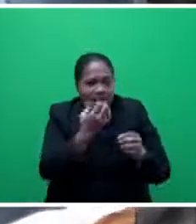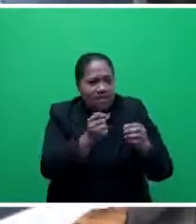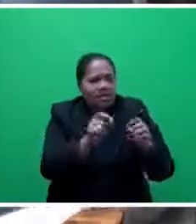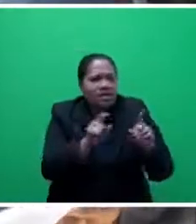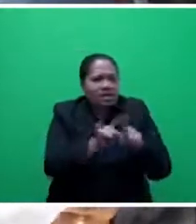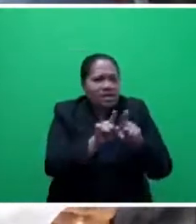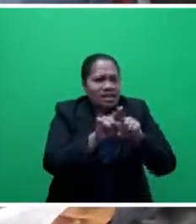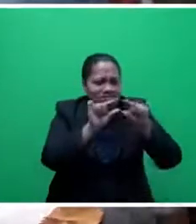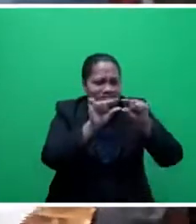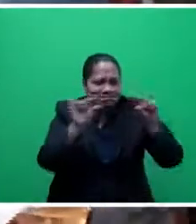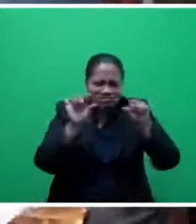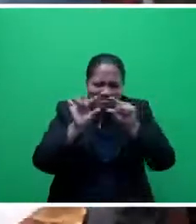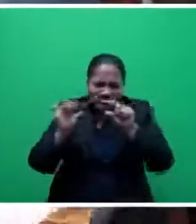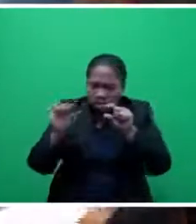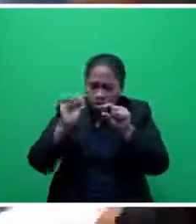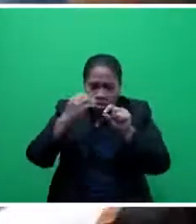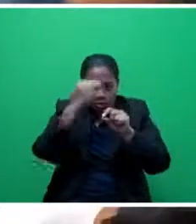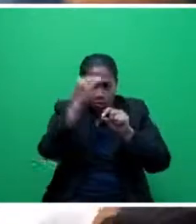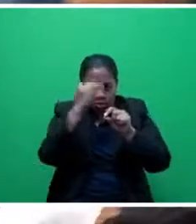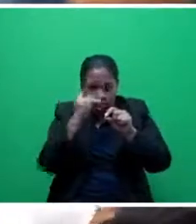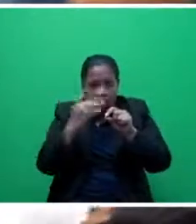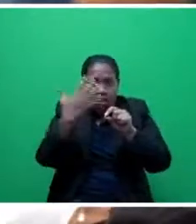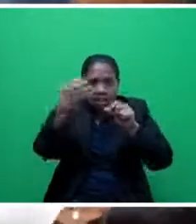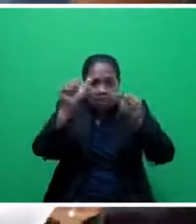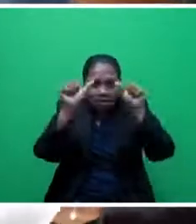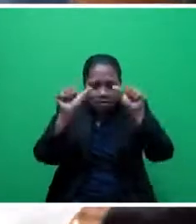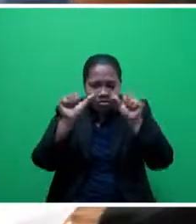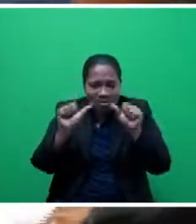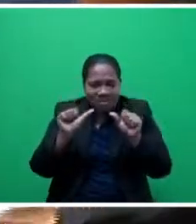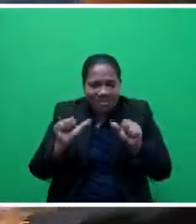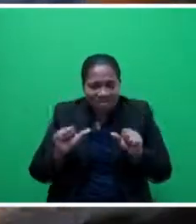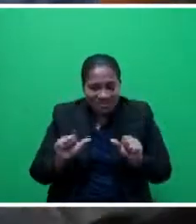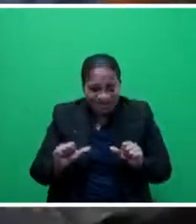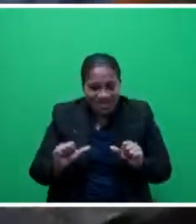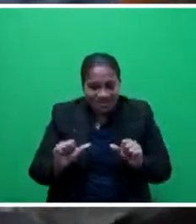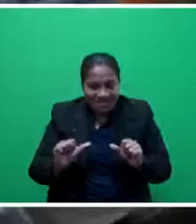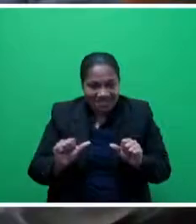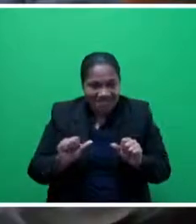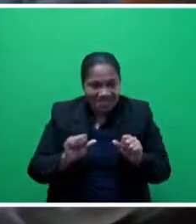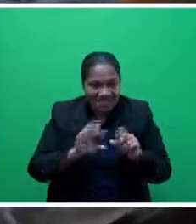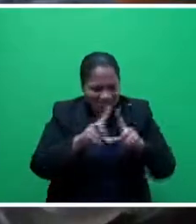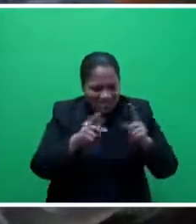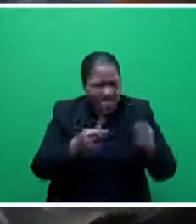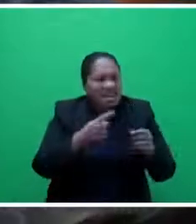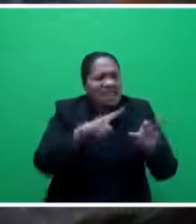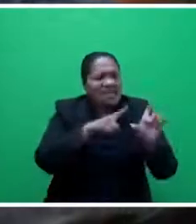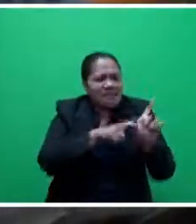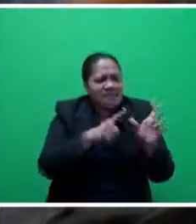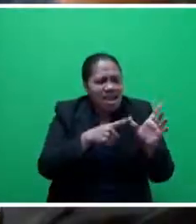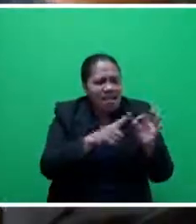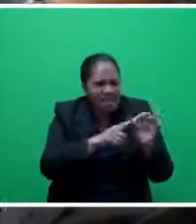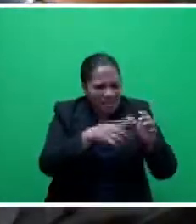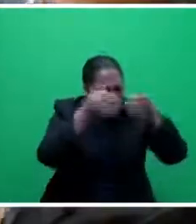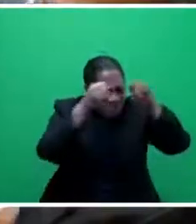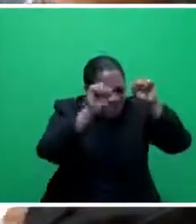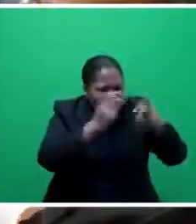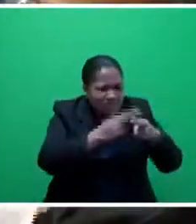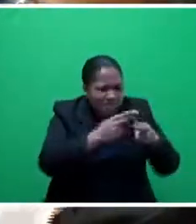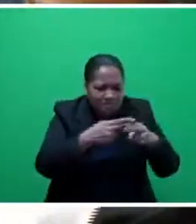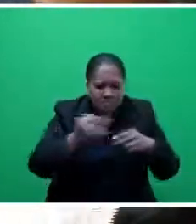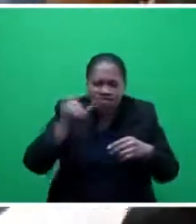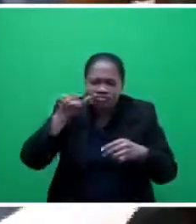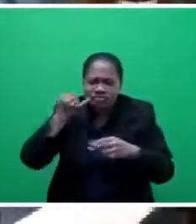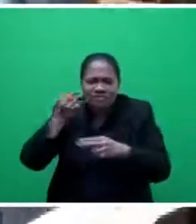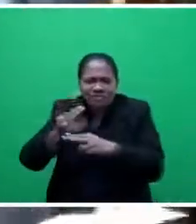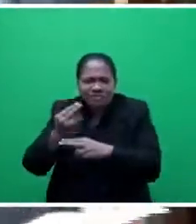items now. So the pigs are protected, we've got Vunda piggery, etc., the Yangara, the beef, the sheep, Fiji sheep, that's